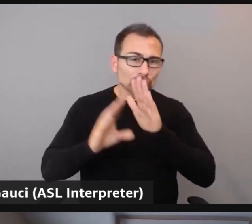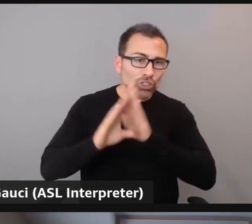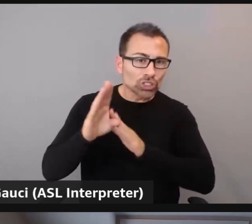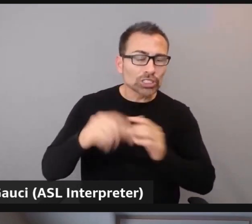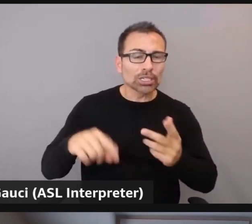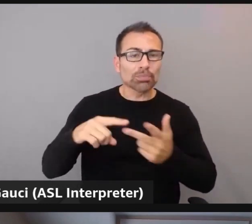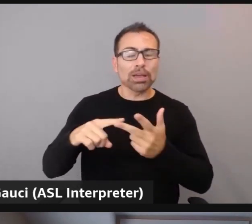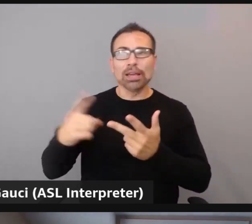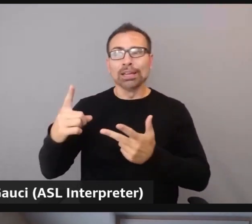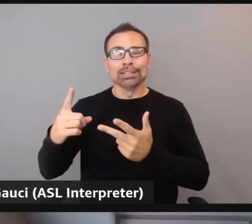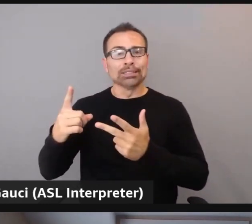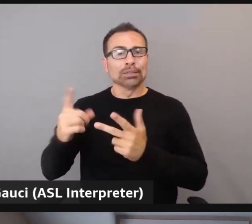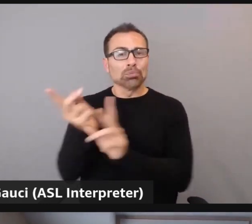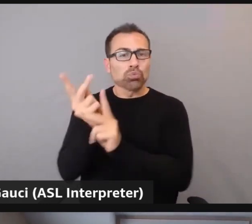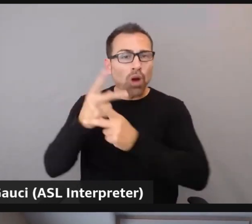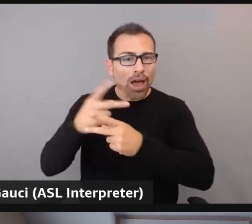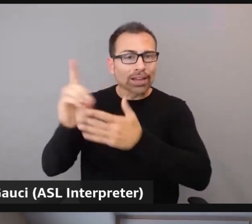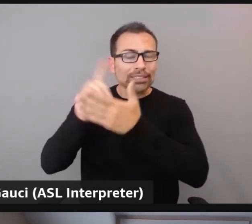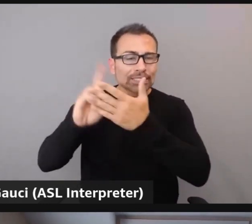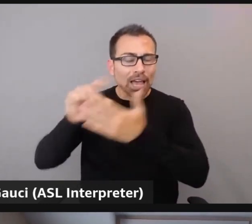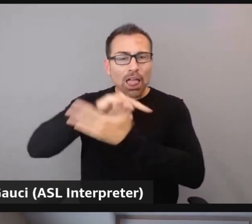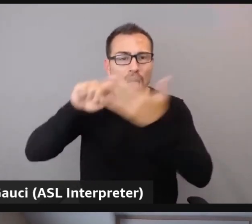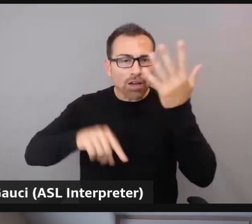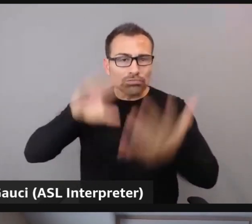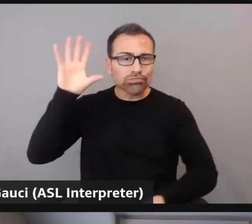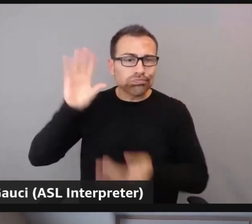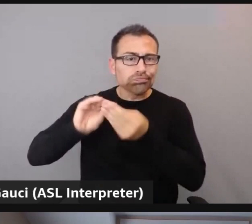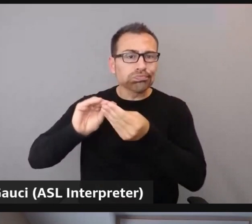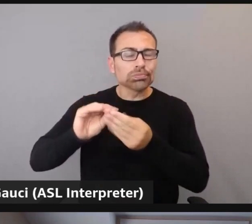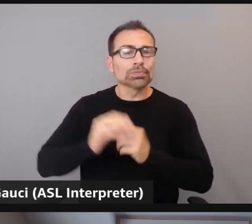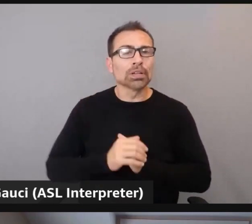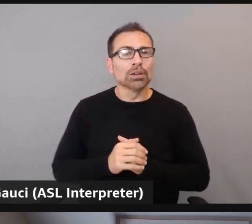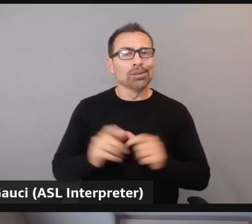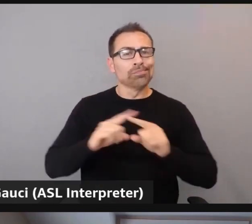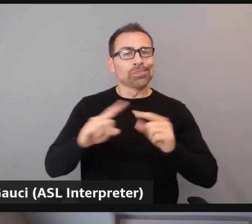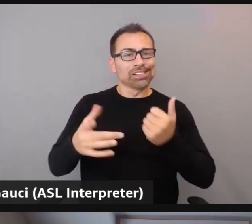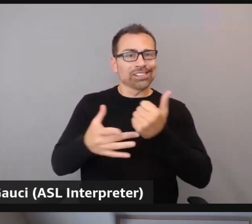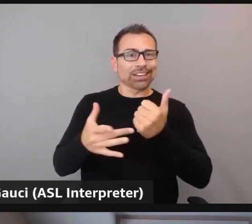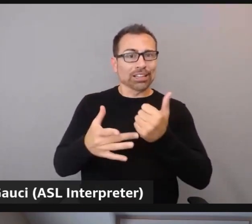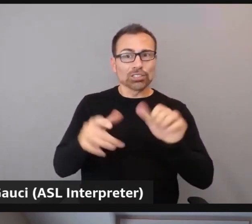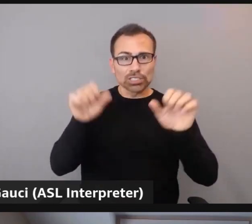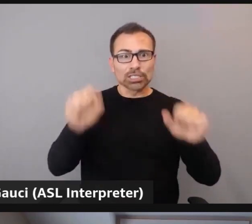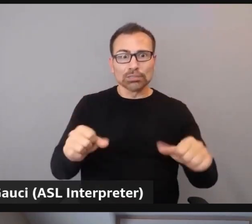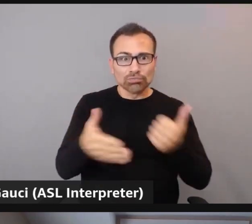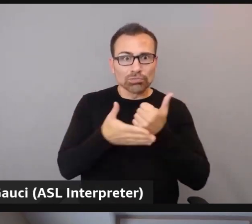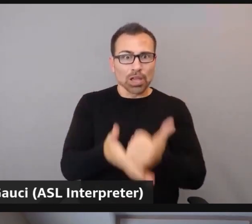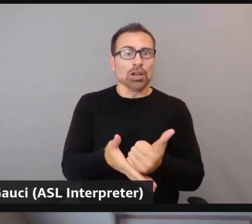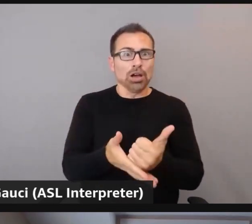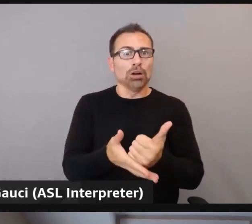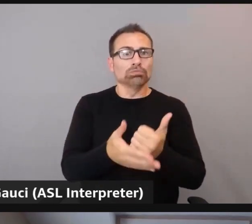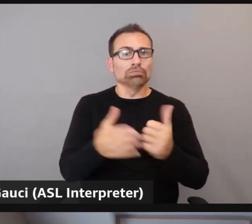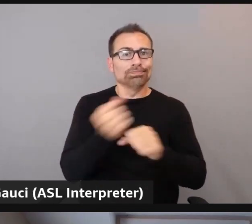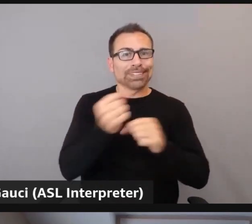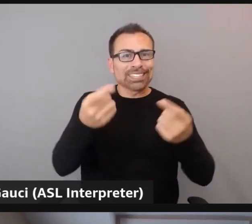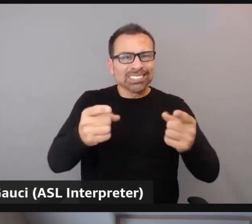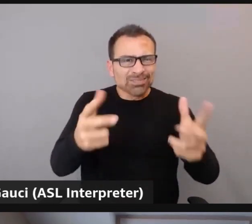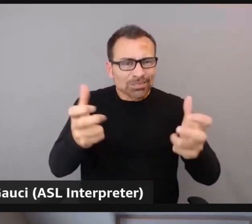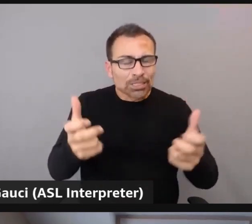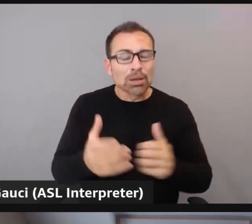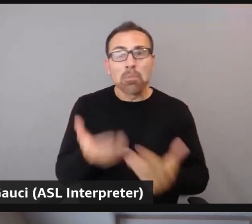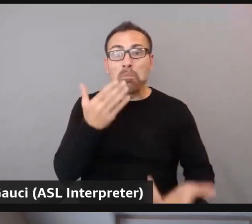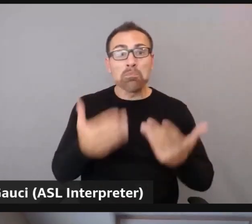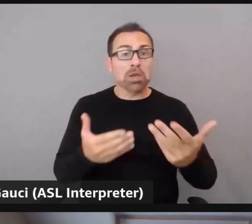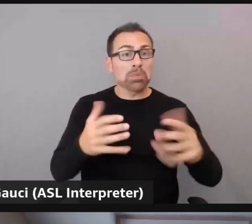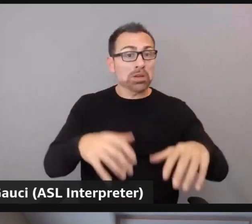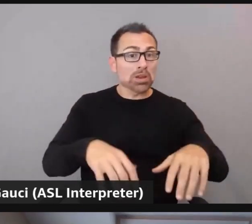kind of everything else. So technology itself can be that key enabler for accelerating. So that's whether that's adoption of renewable energy